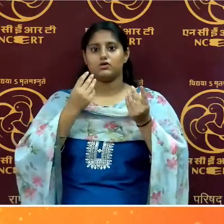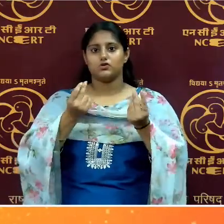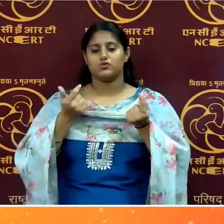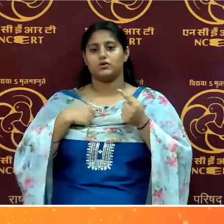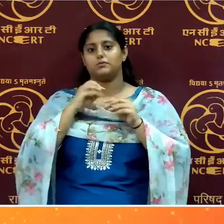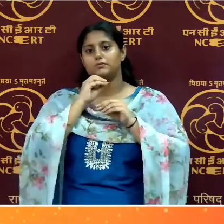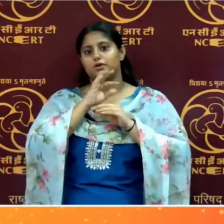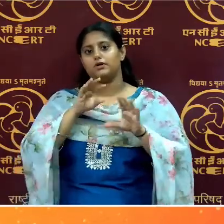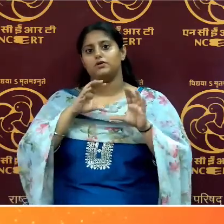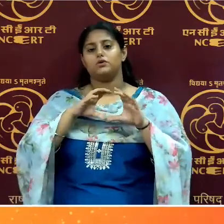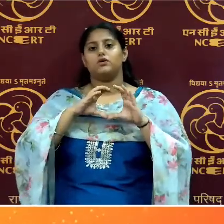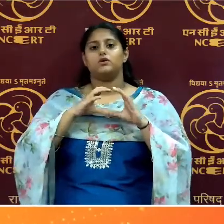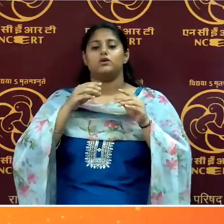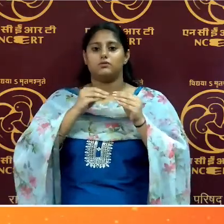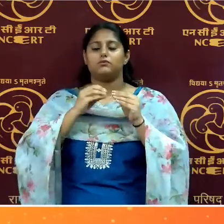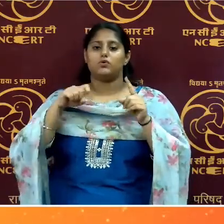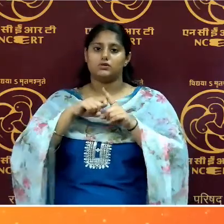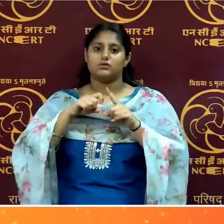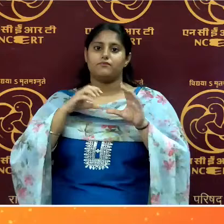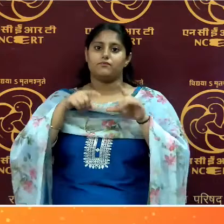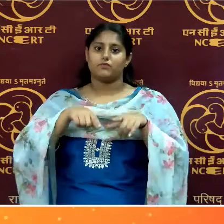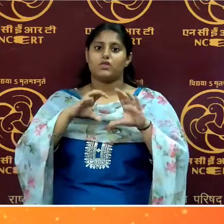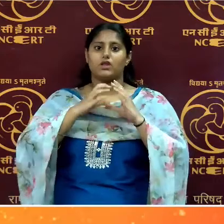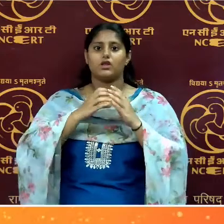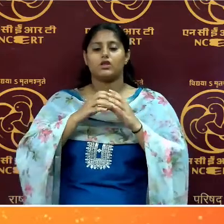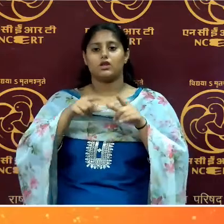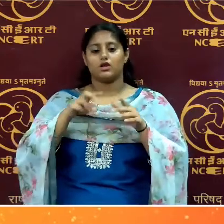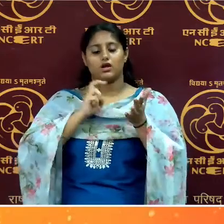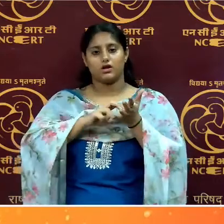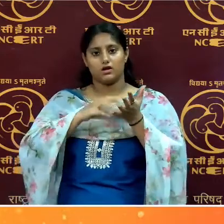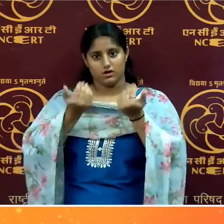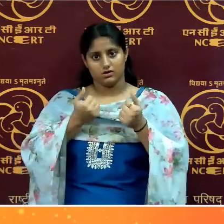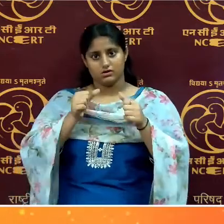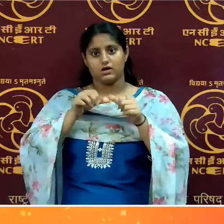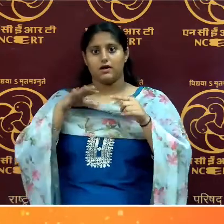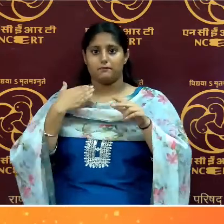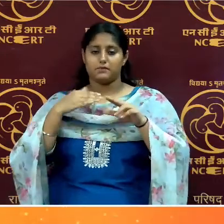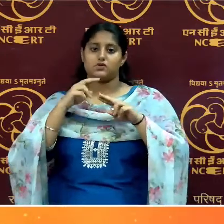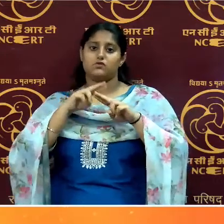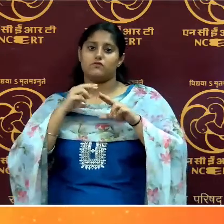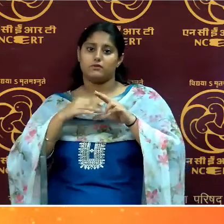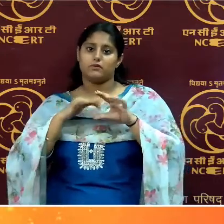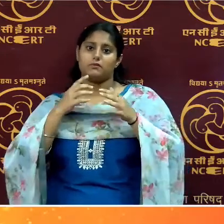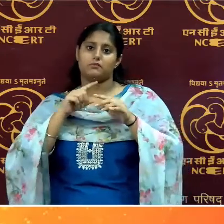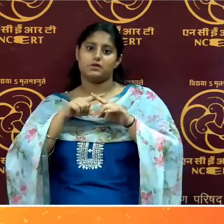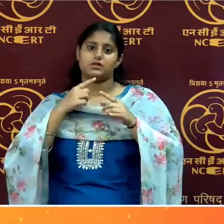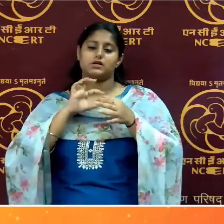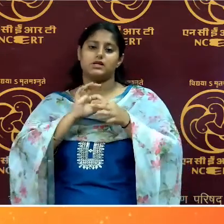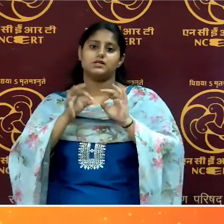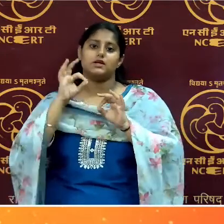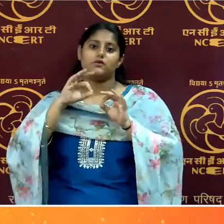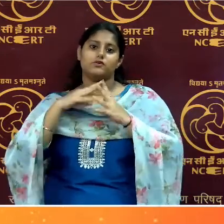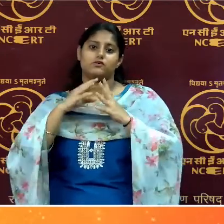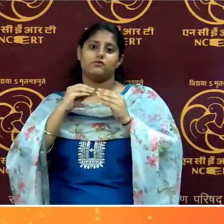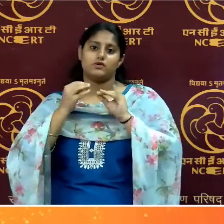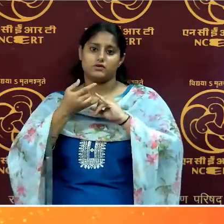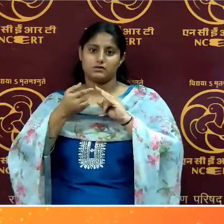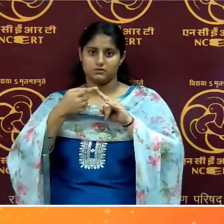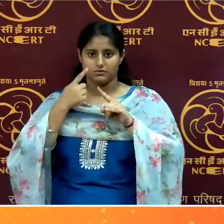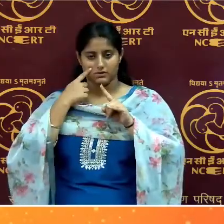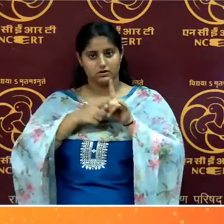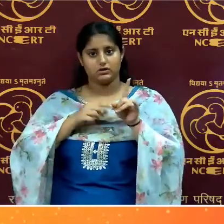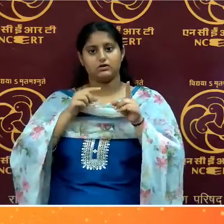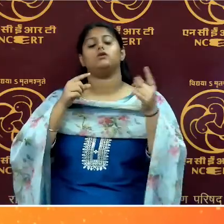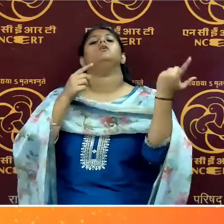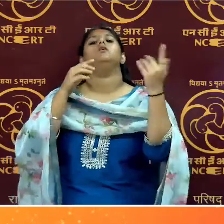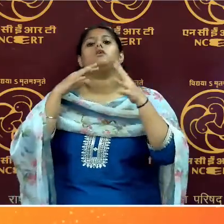updates regarding textbooks. They are available on Amazon, Flipkart and NCERT website for grade 4 and 7,